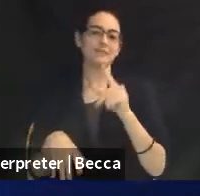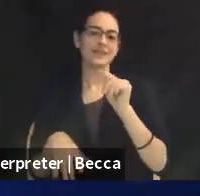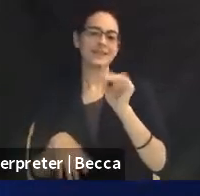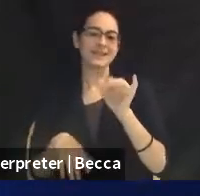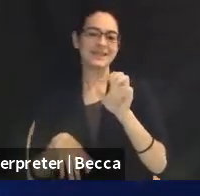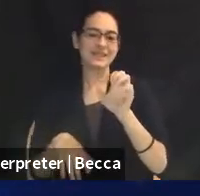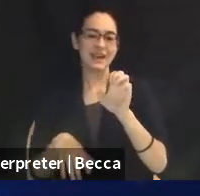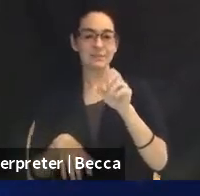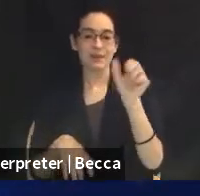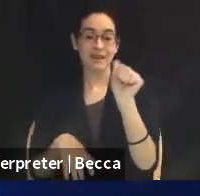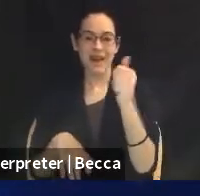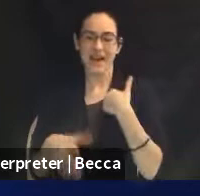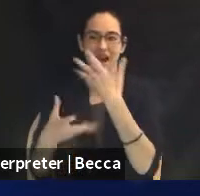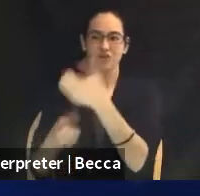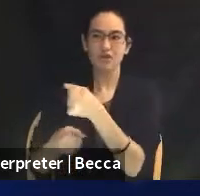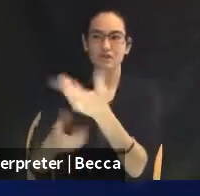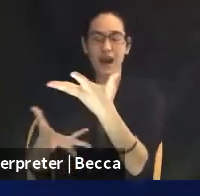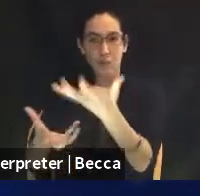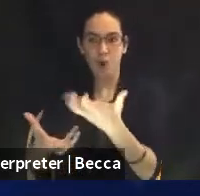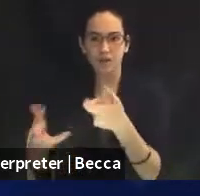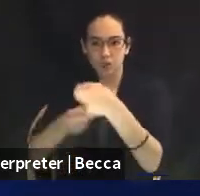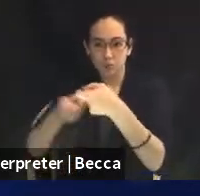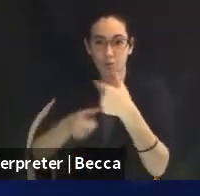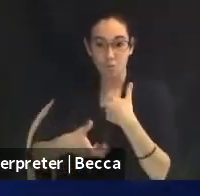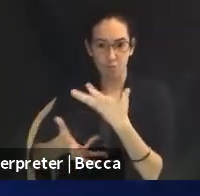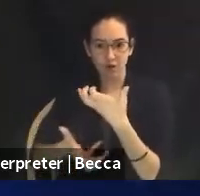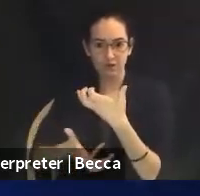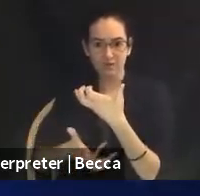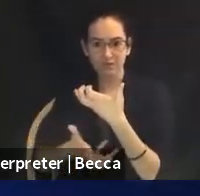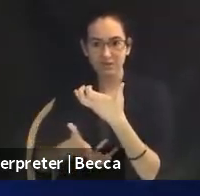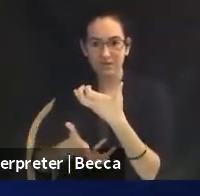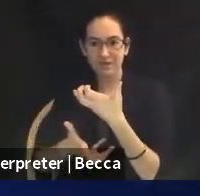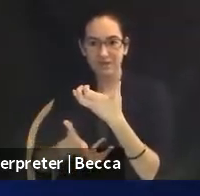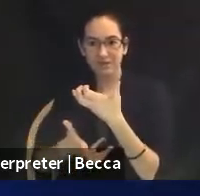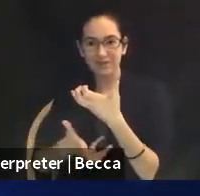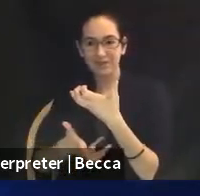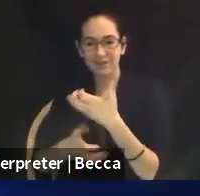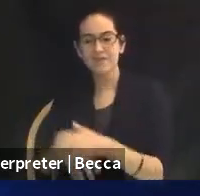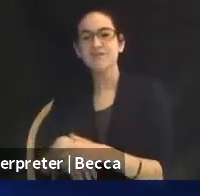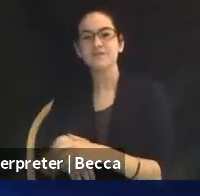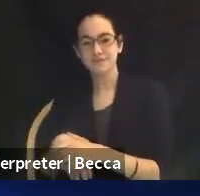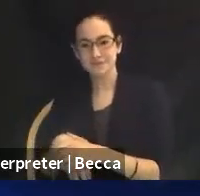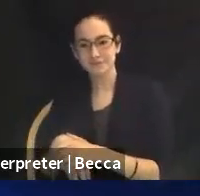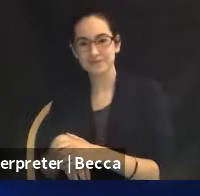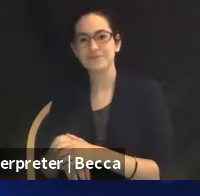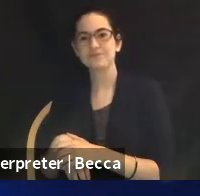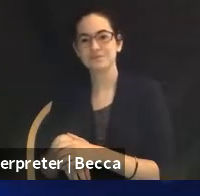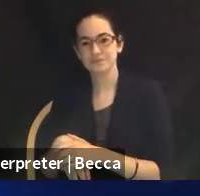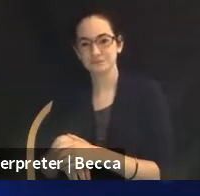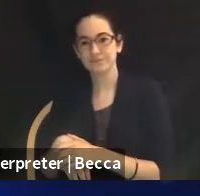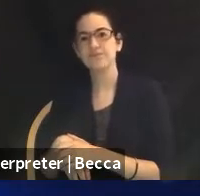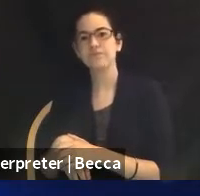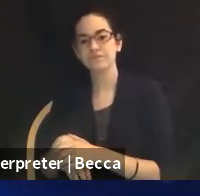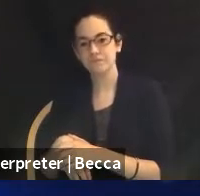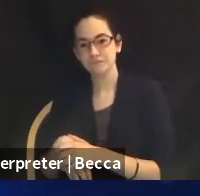I do give trust, but it's controlled. It's this way. And yet, nobody called me this whole week. Kind of made me mad. They didn't